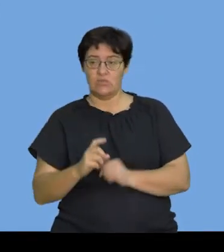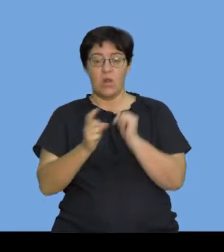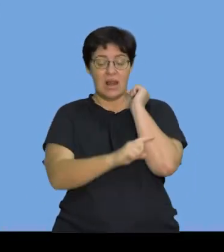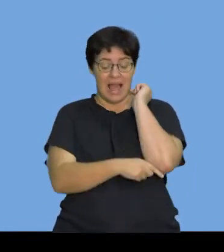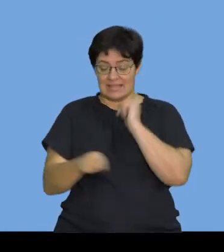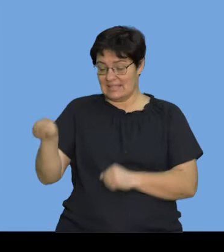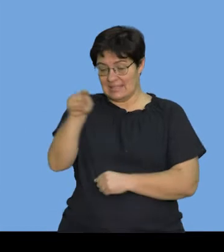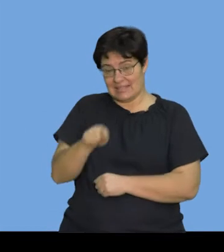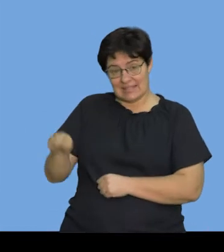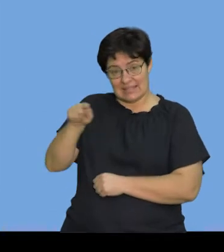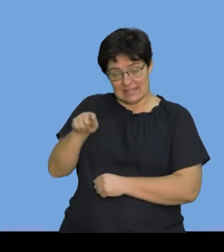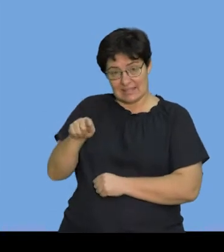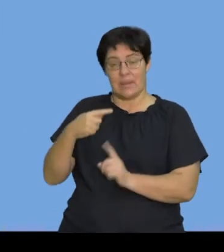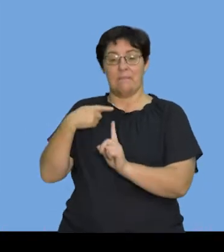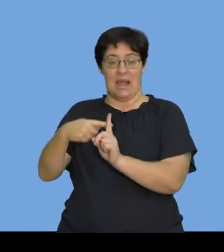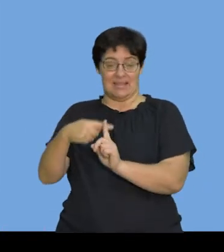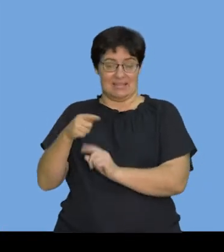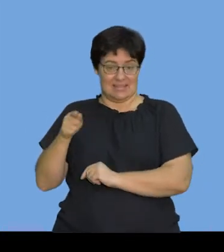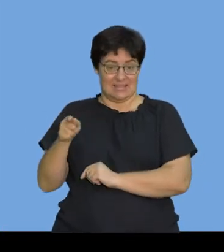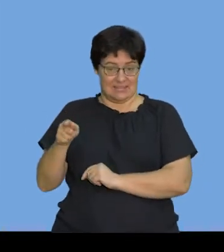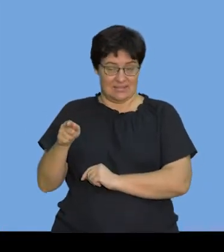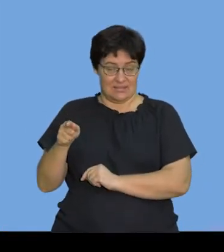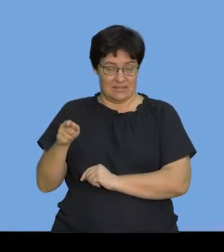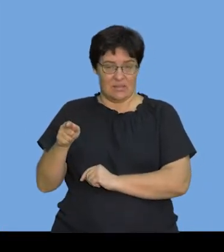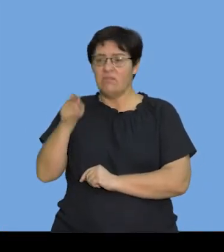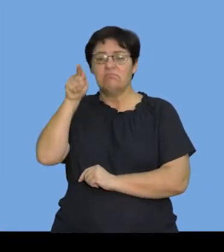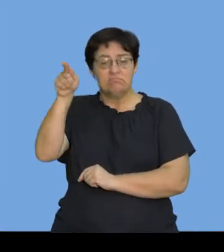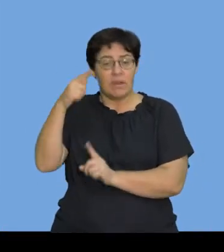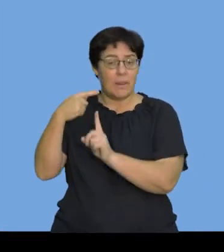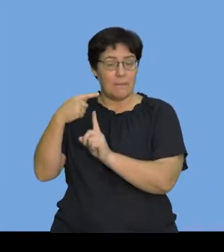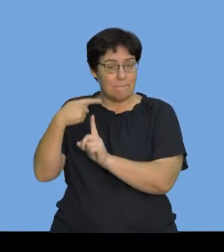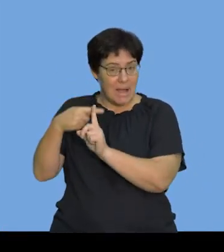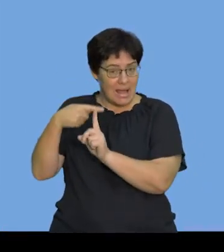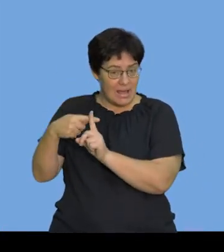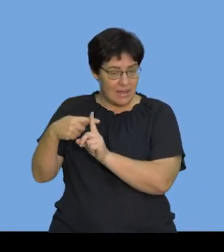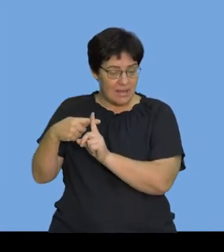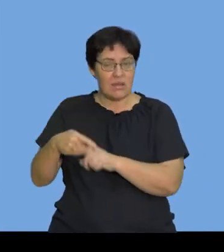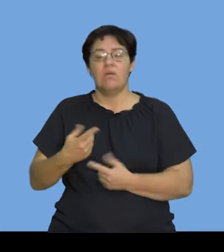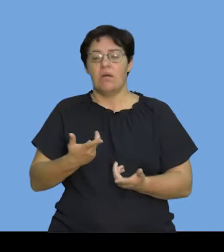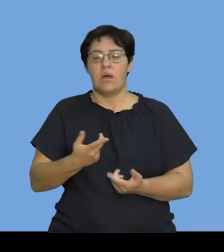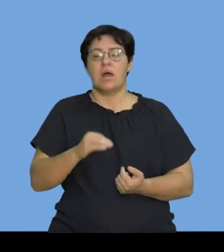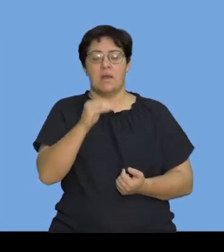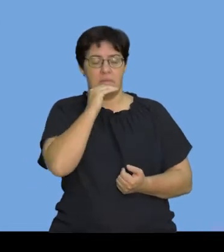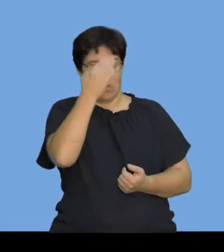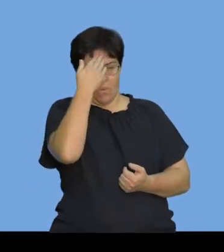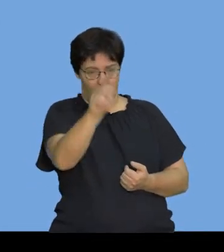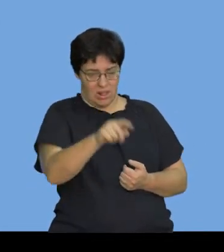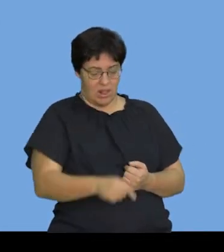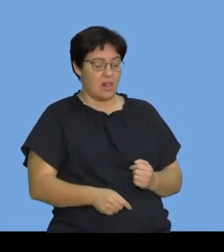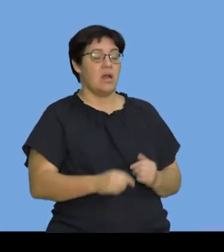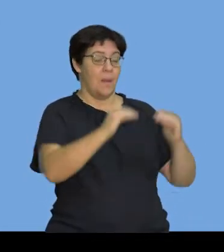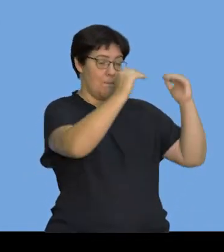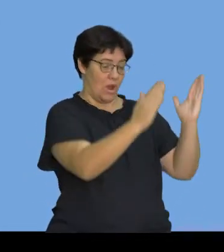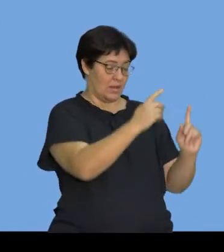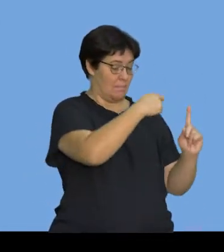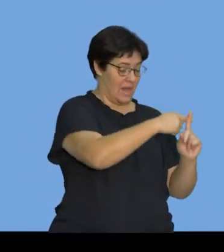plus there. That will be the sign, right? So if that sign is a positive, Then your brackets will either be a plus and